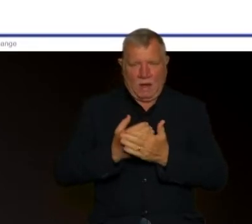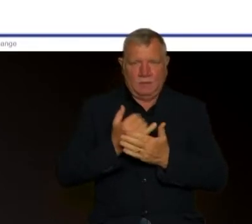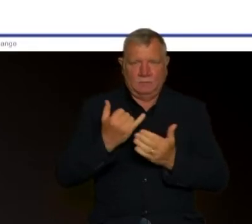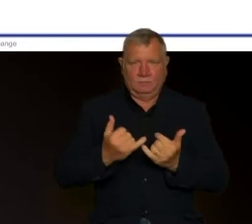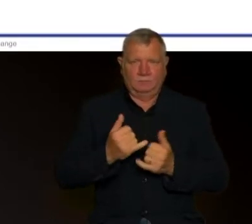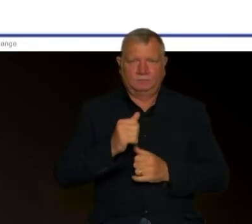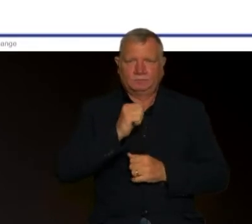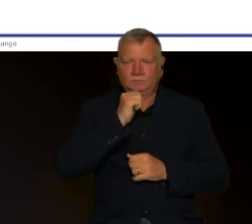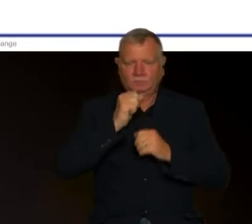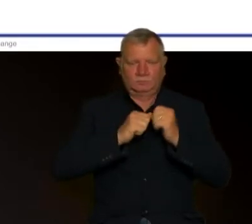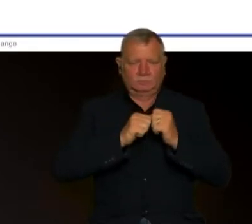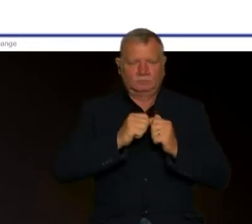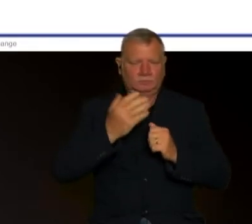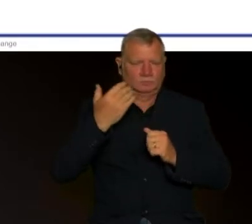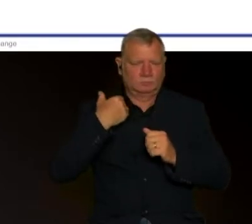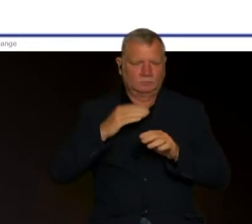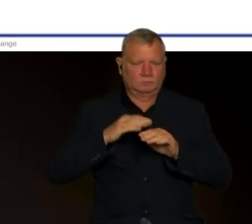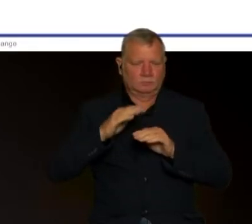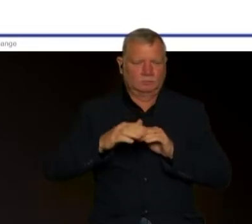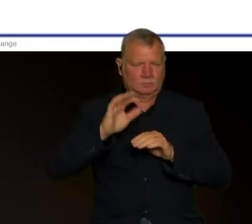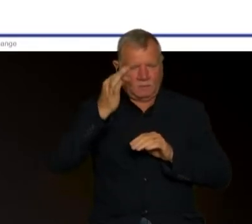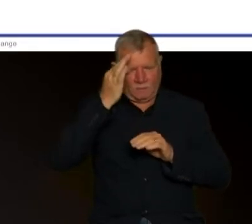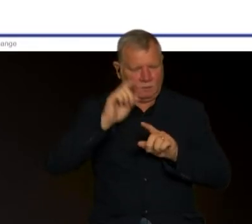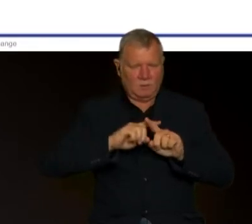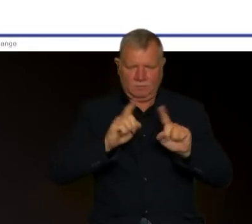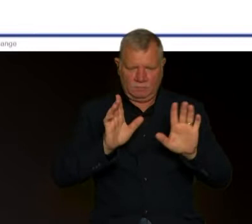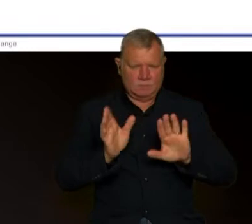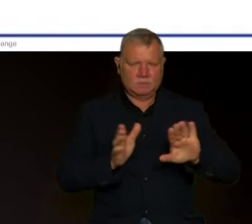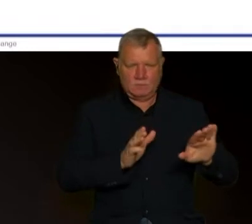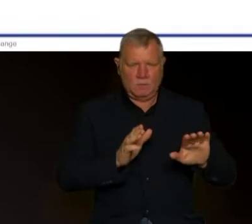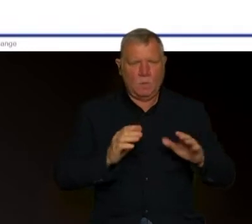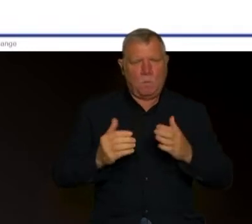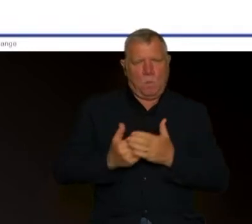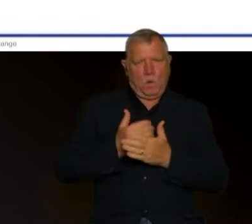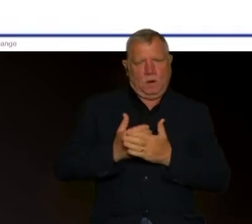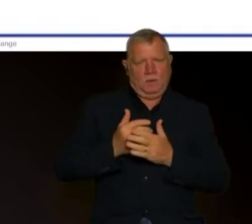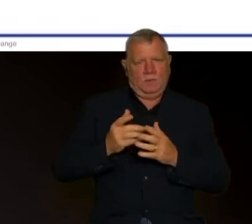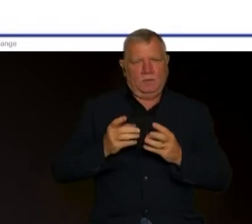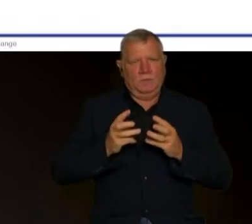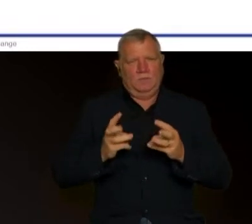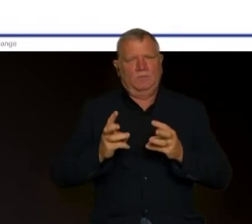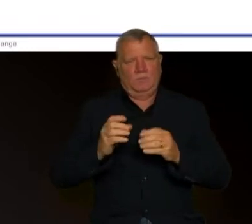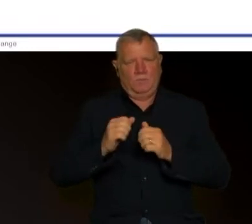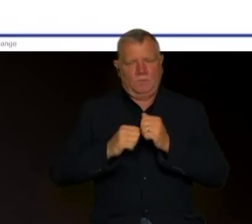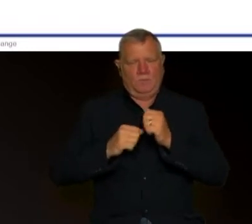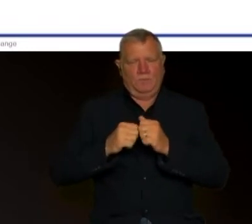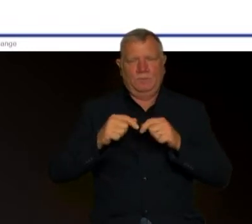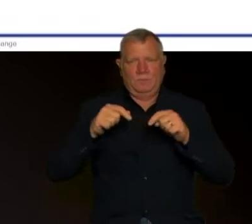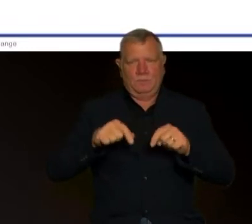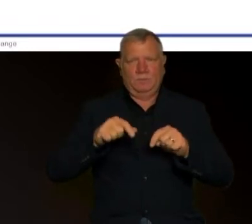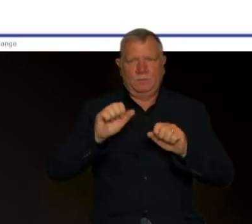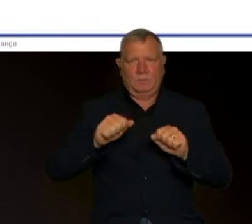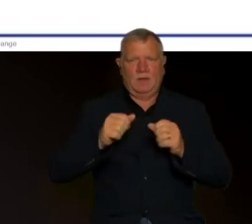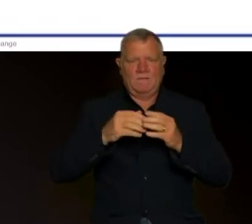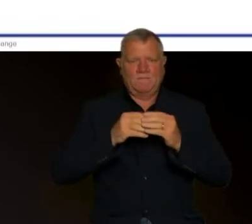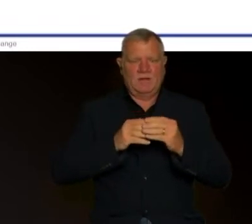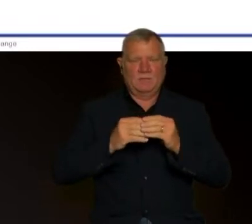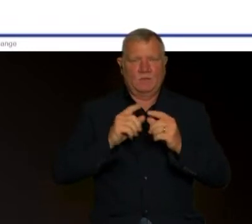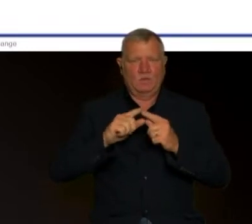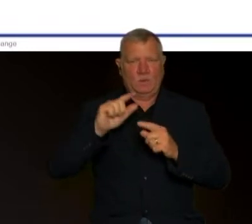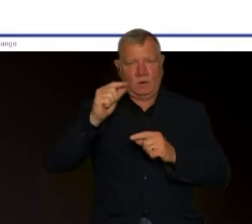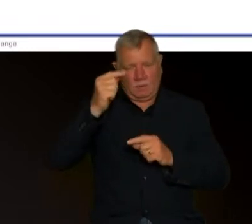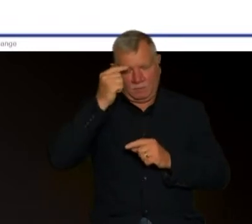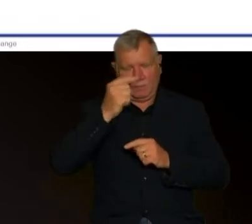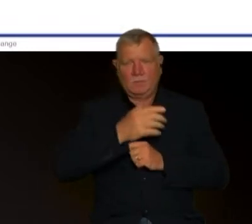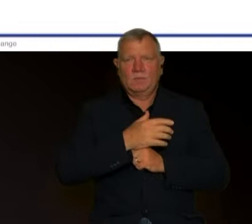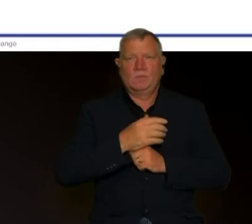modern scale. It's not like what the federal government has. We're modernizing the